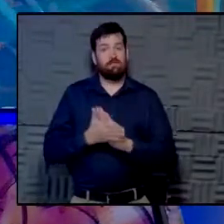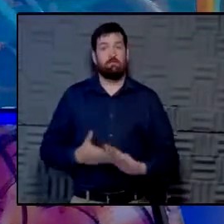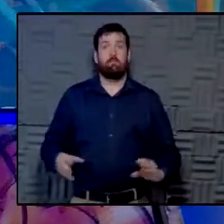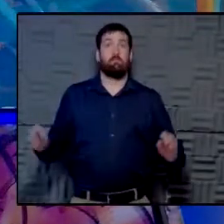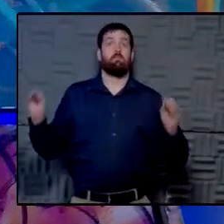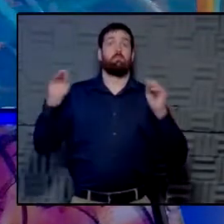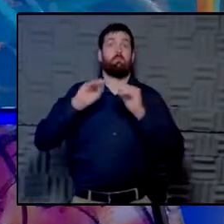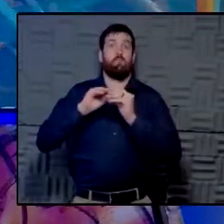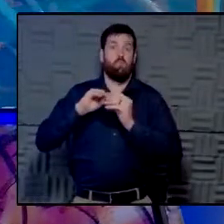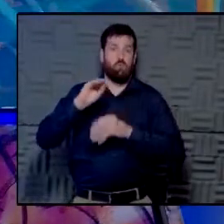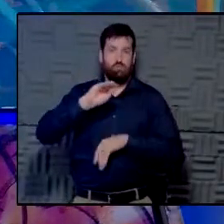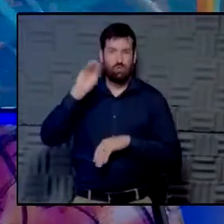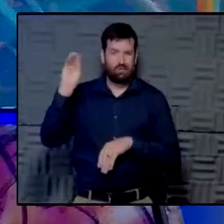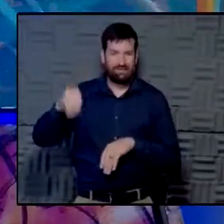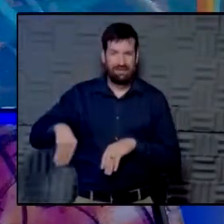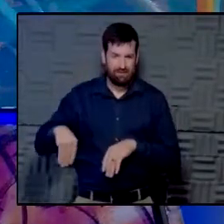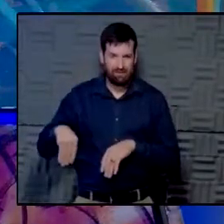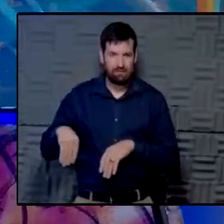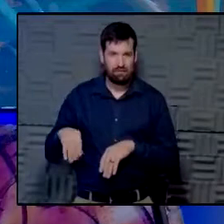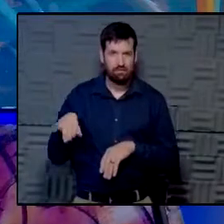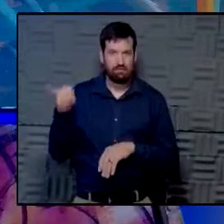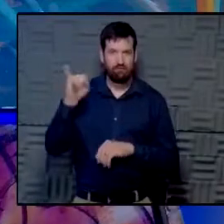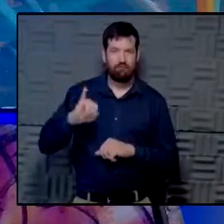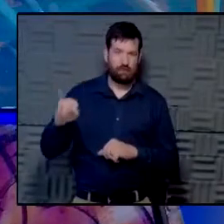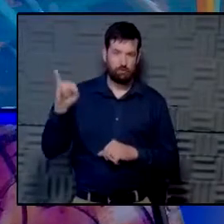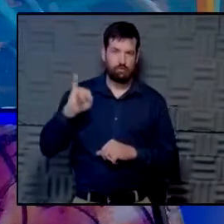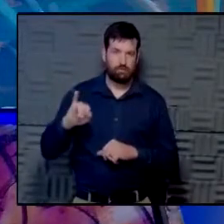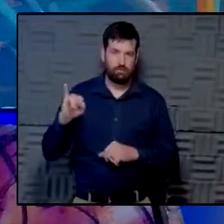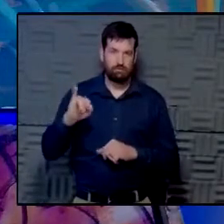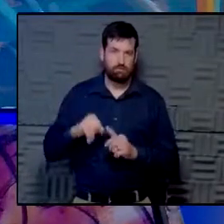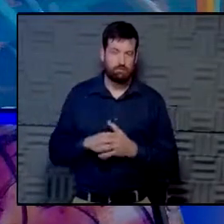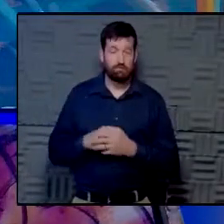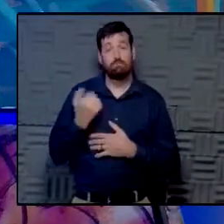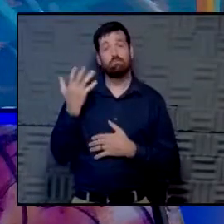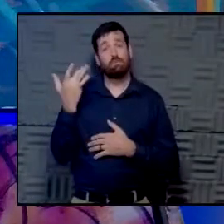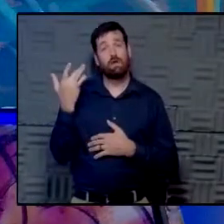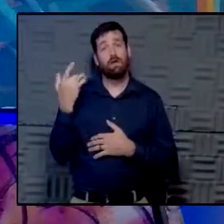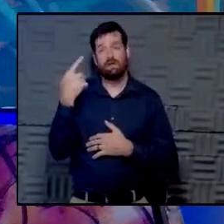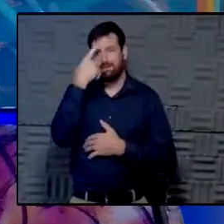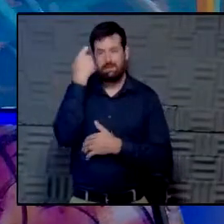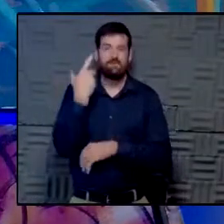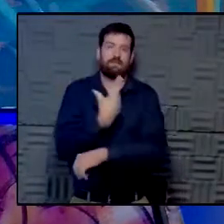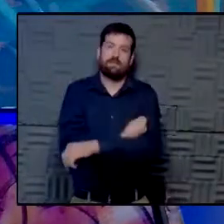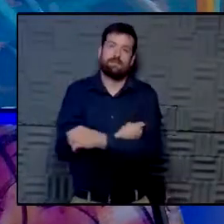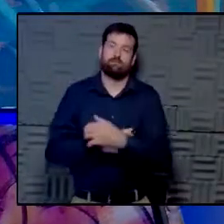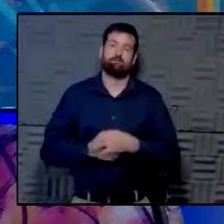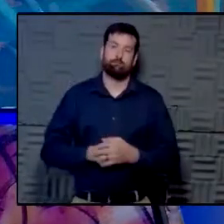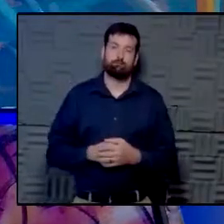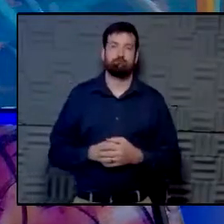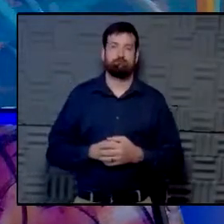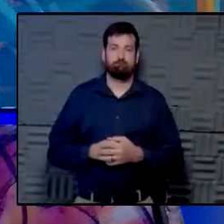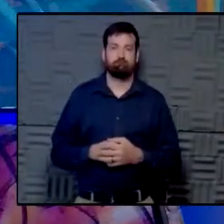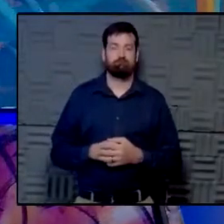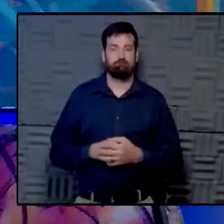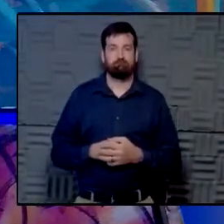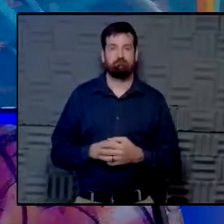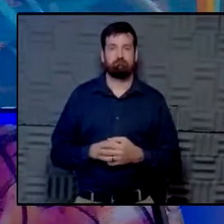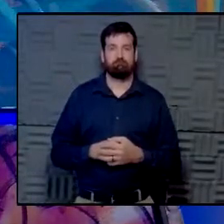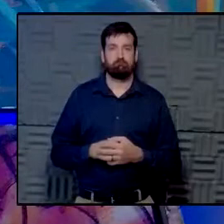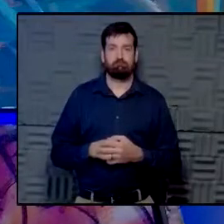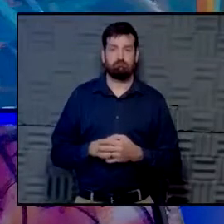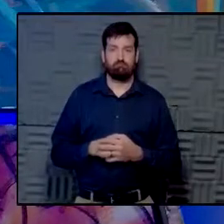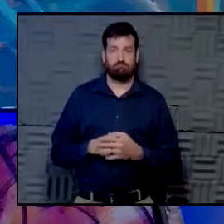number of people or of the groups infected, and that is probably because of vaccination. I don't think that we have seen